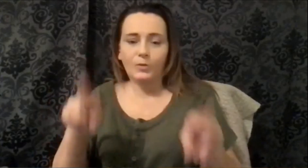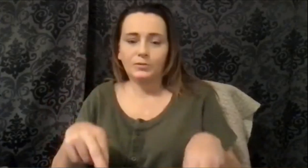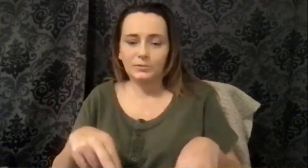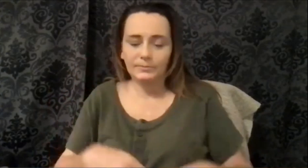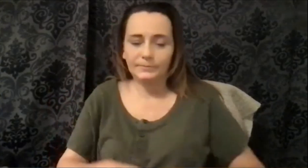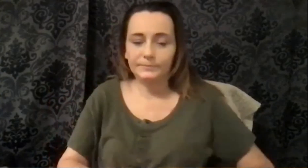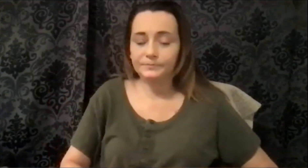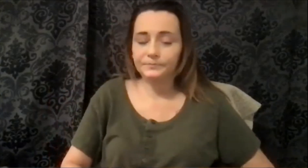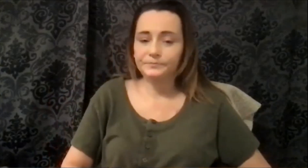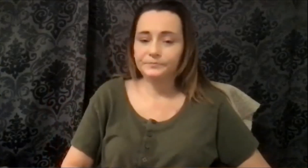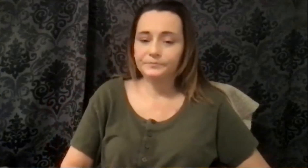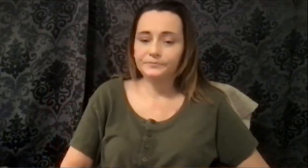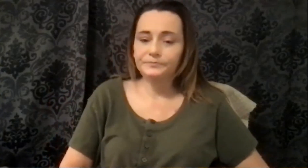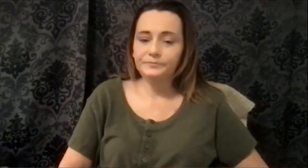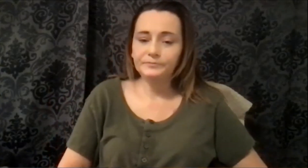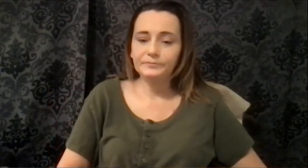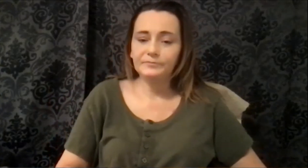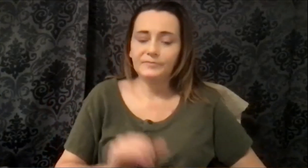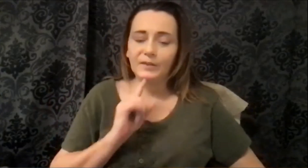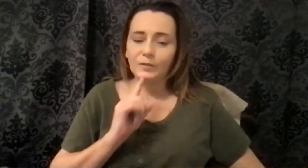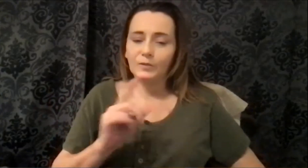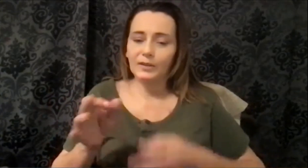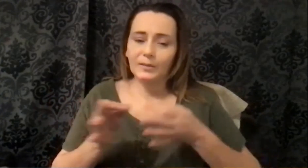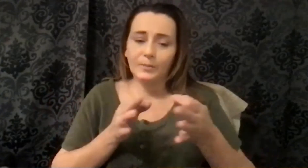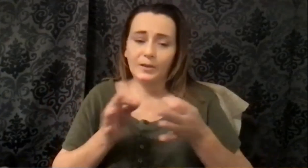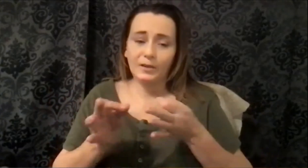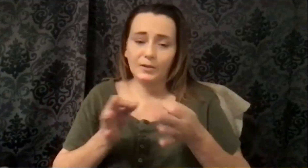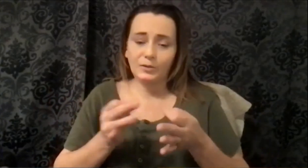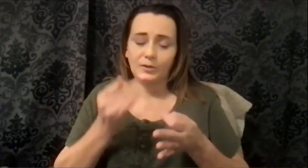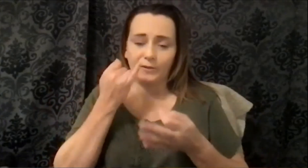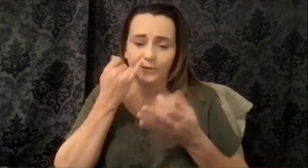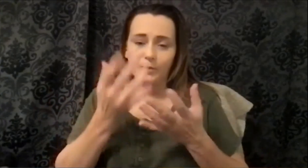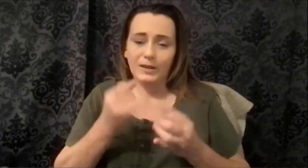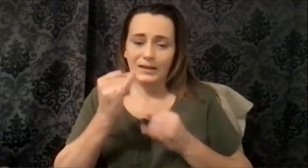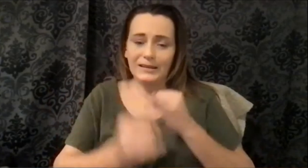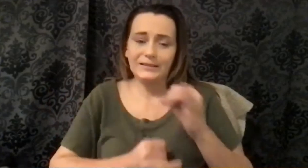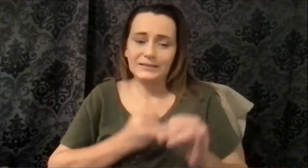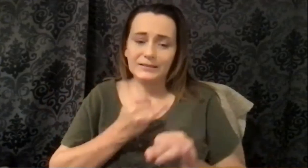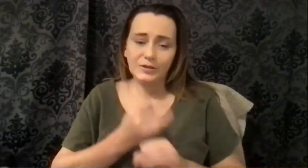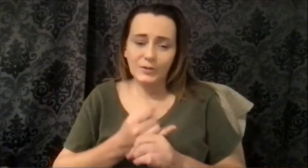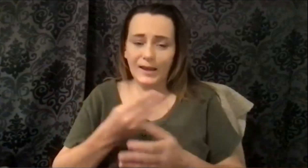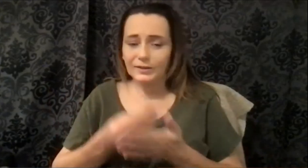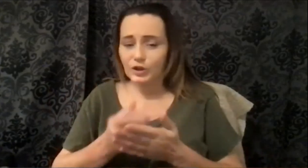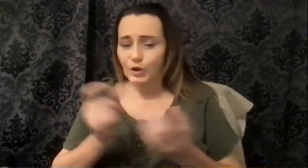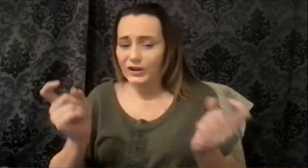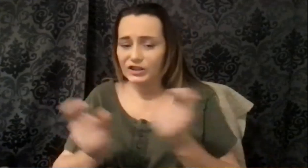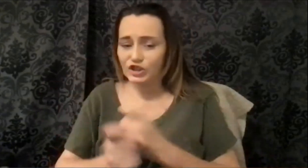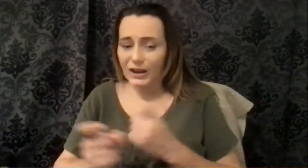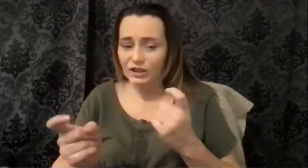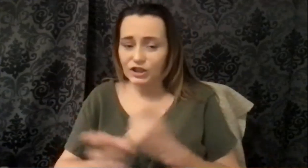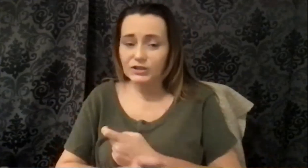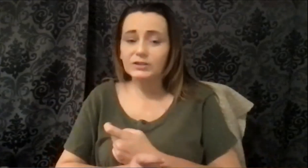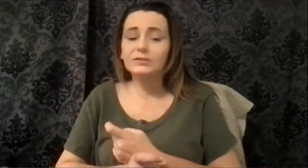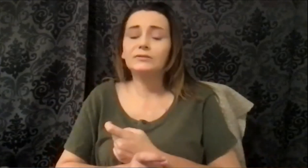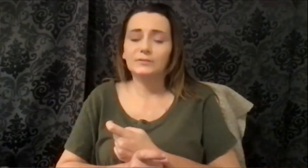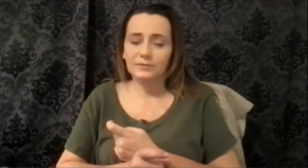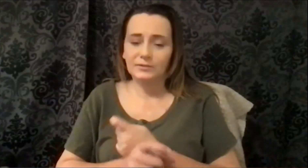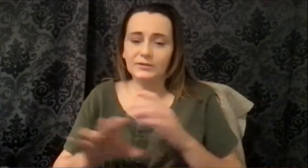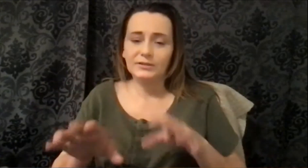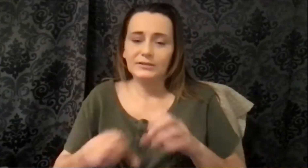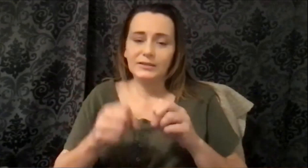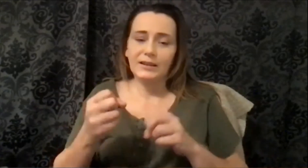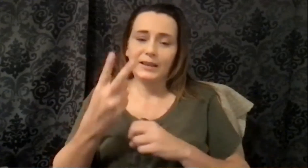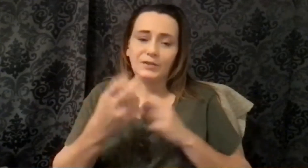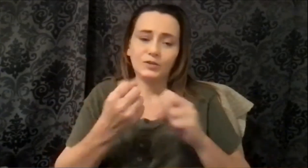That's really the explanation of it. And if you want to get into international currency exchanges and stuff like that, take a couple years